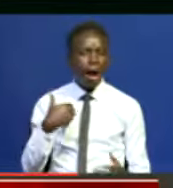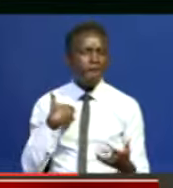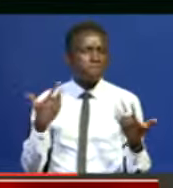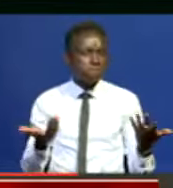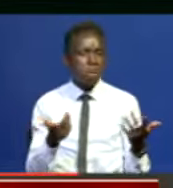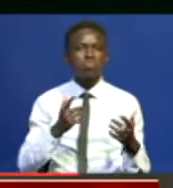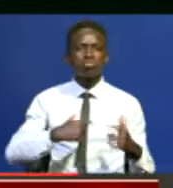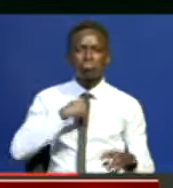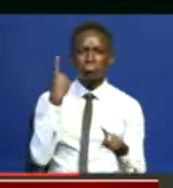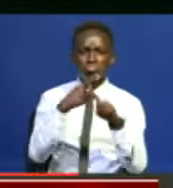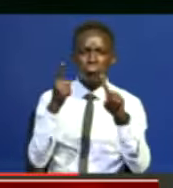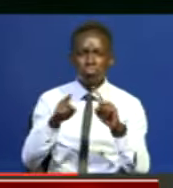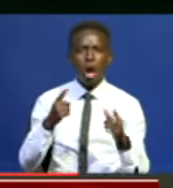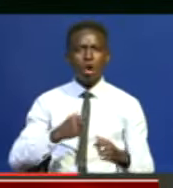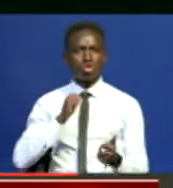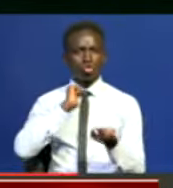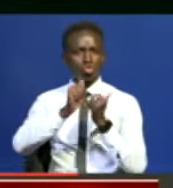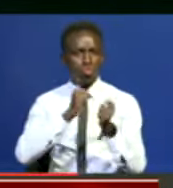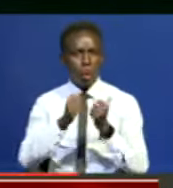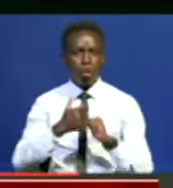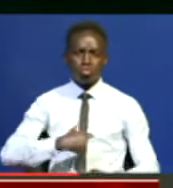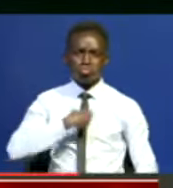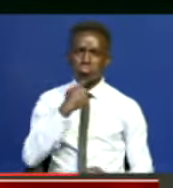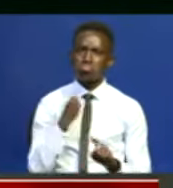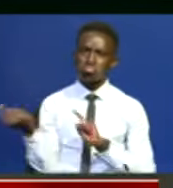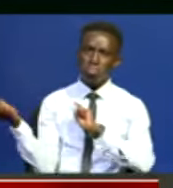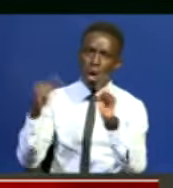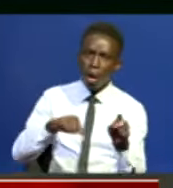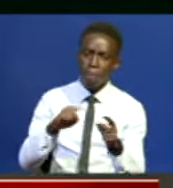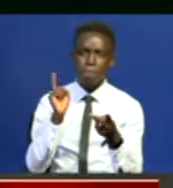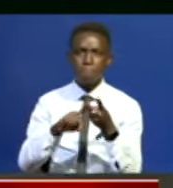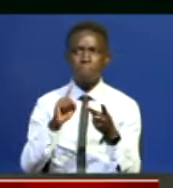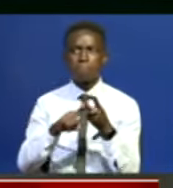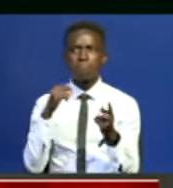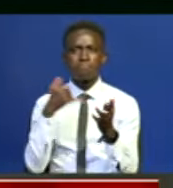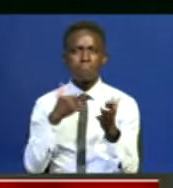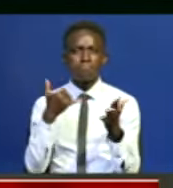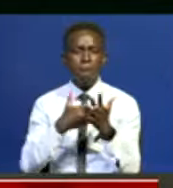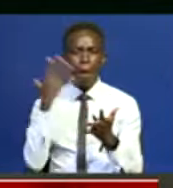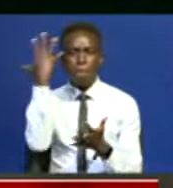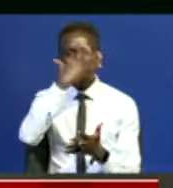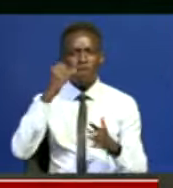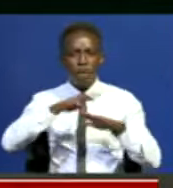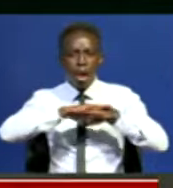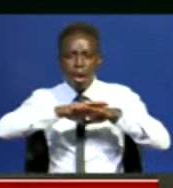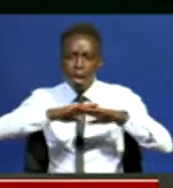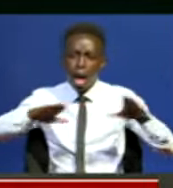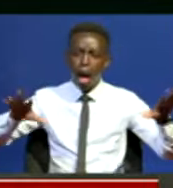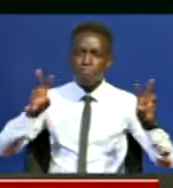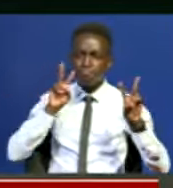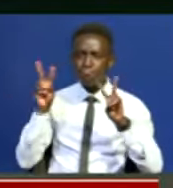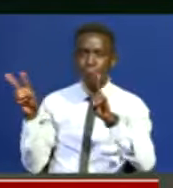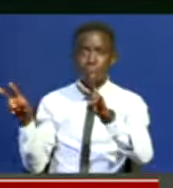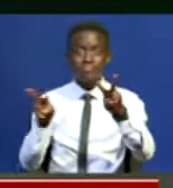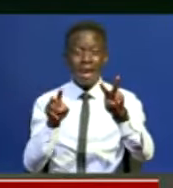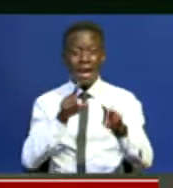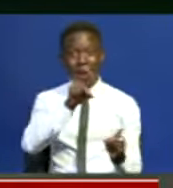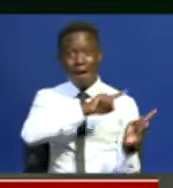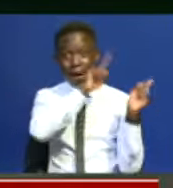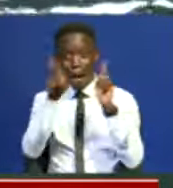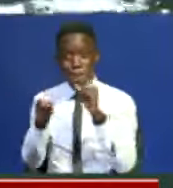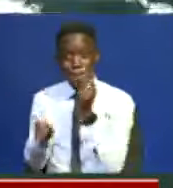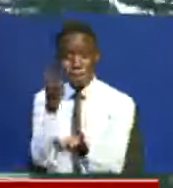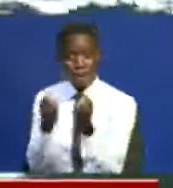tourism, and of course the scenic. Traveling to Baringo alone is just another